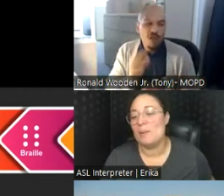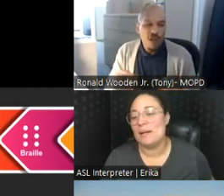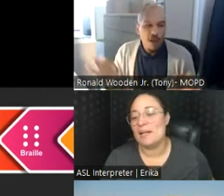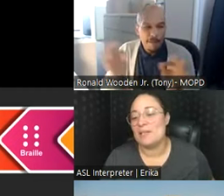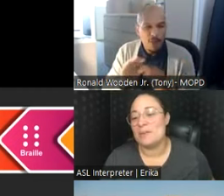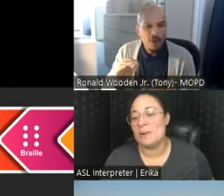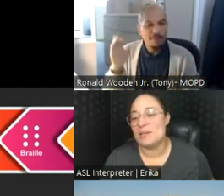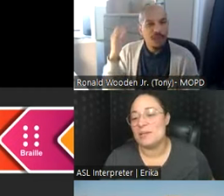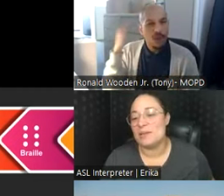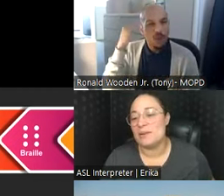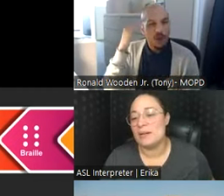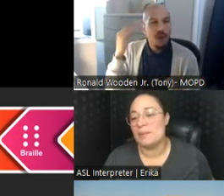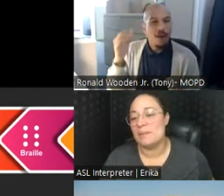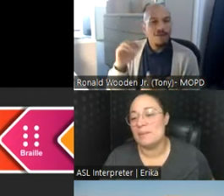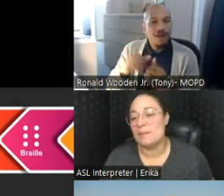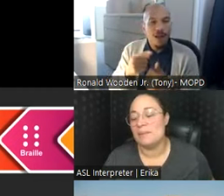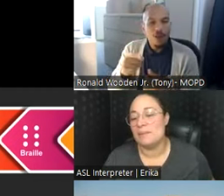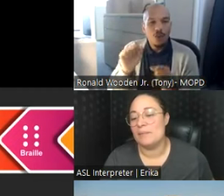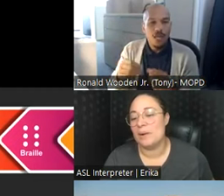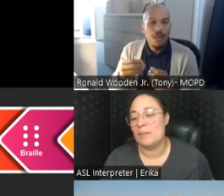One point I do want to